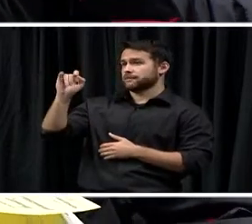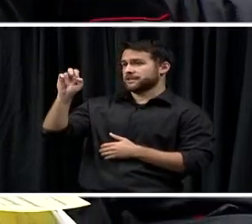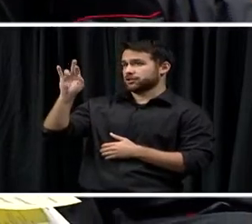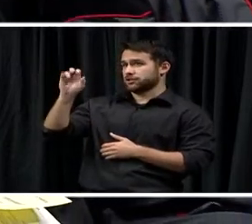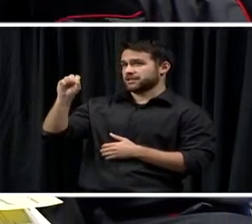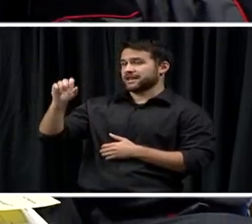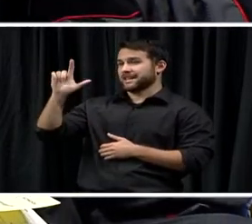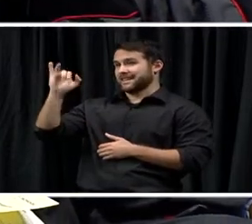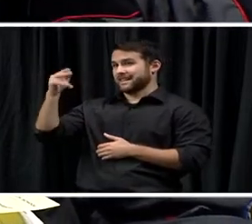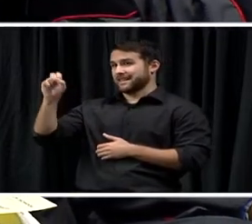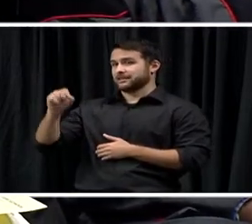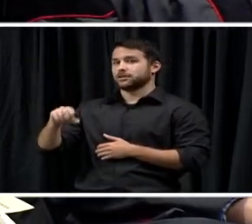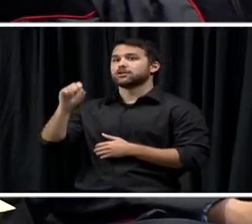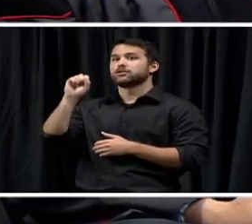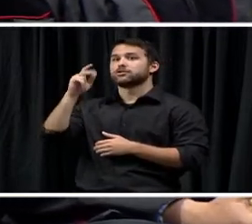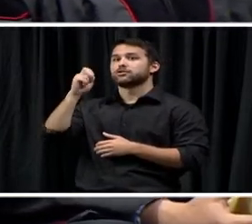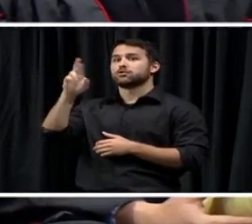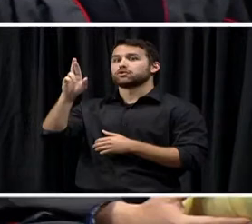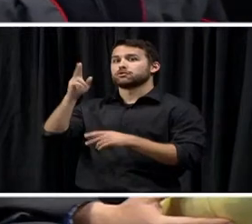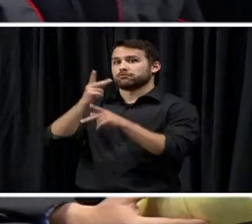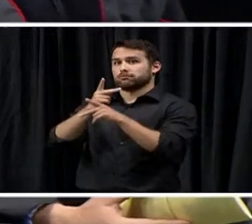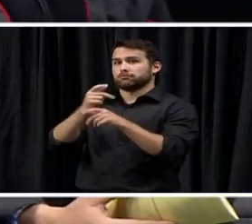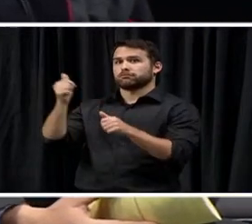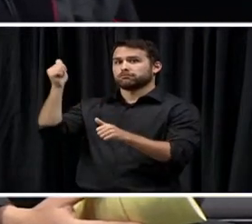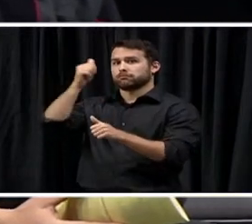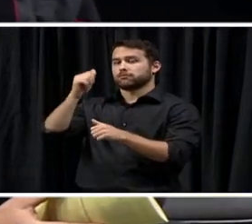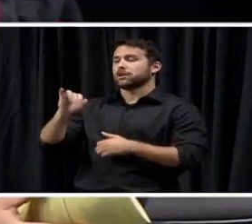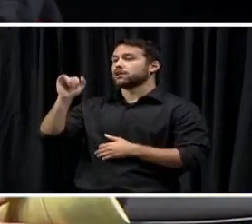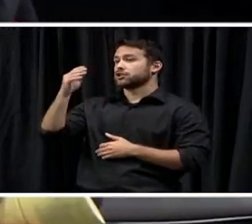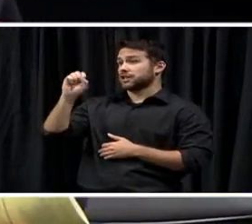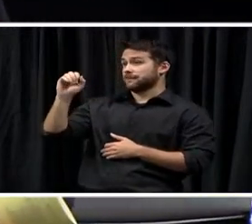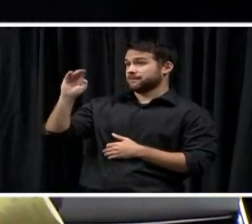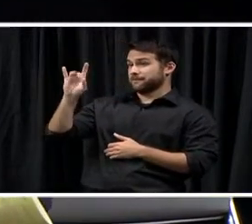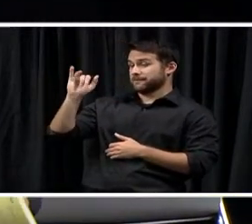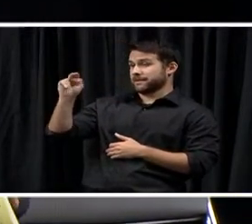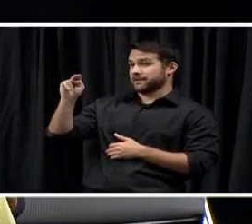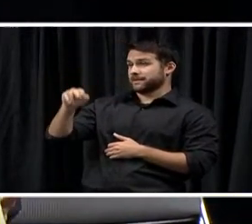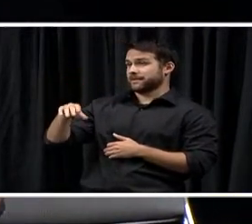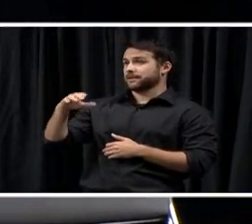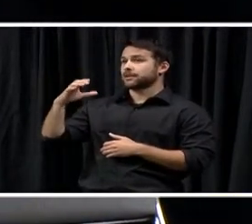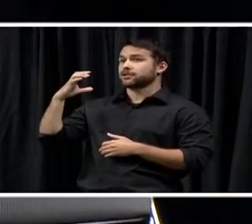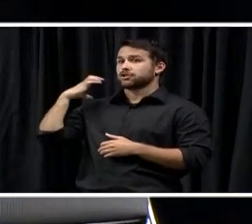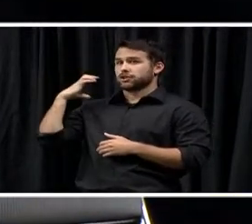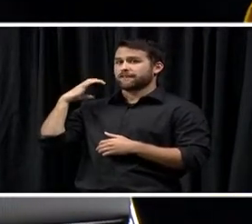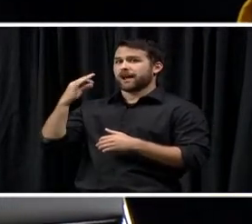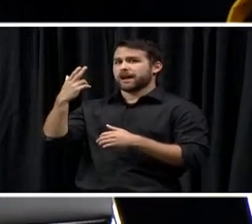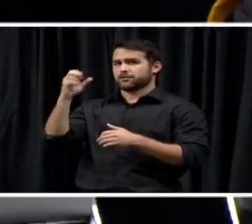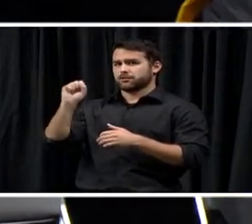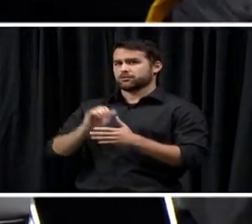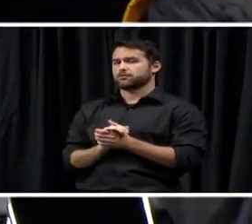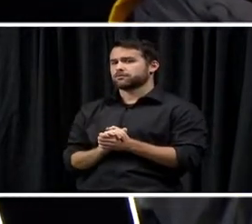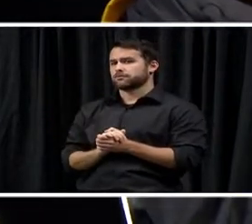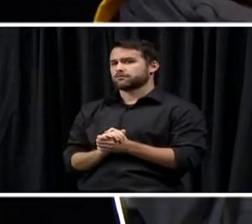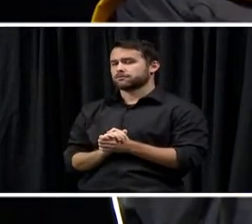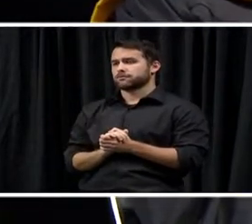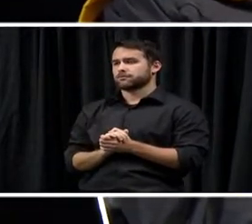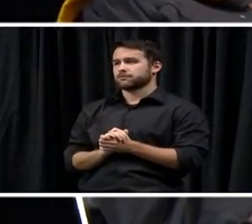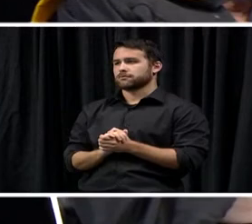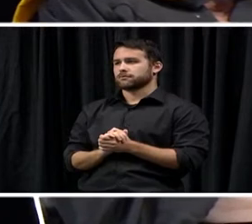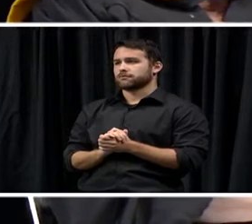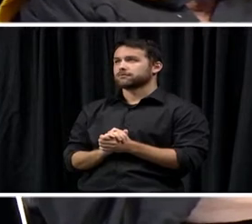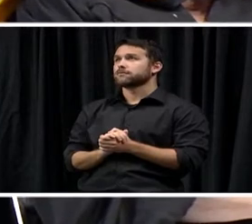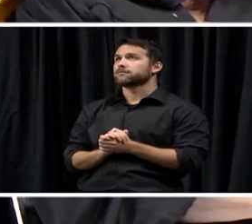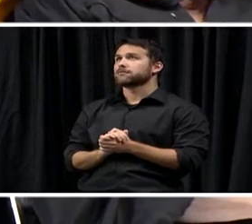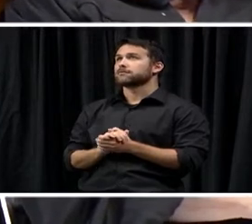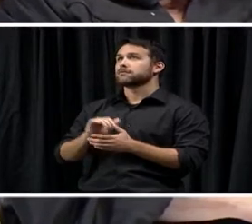Liggins, superintendent, Dr. James McMillan, chief of high schools. I am